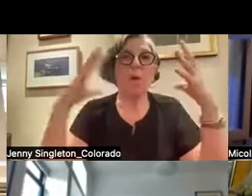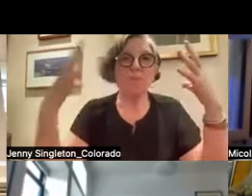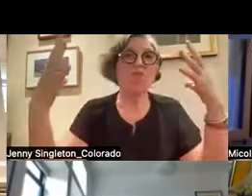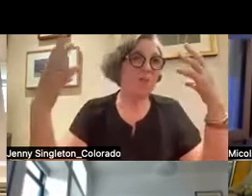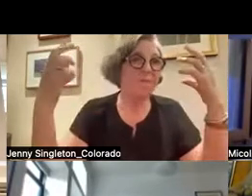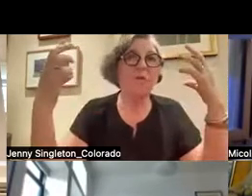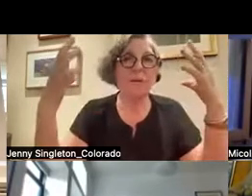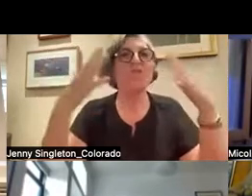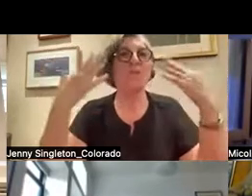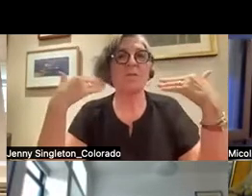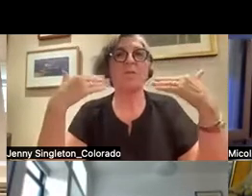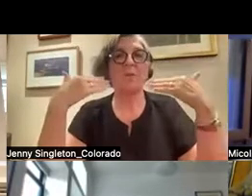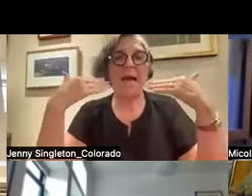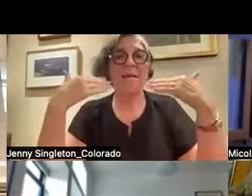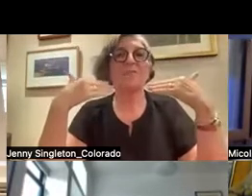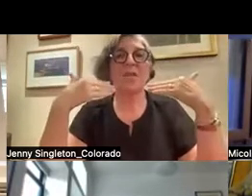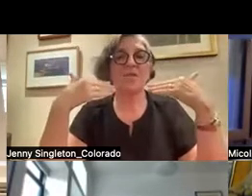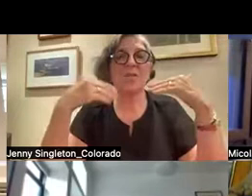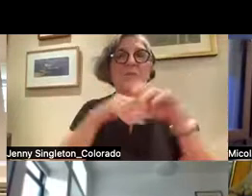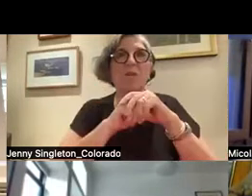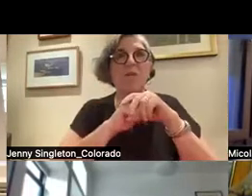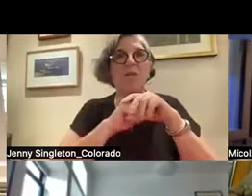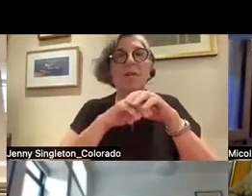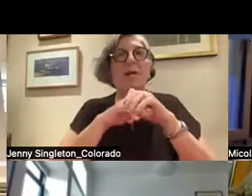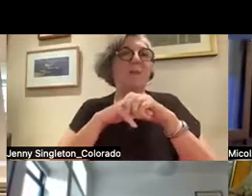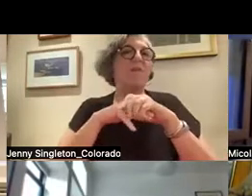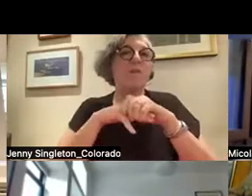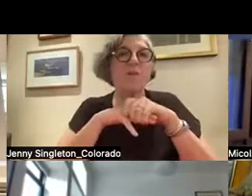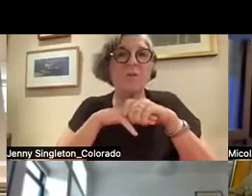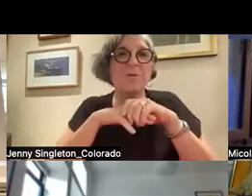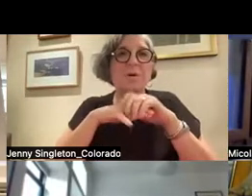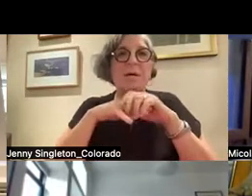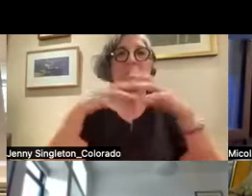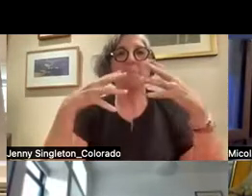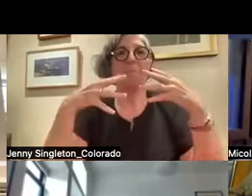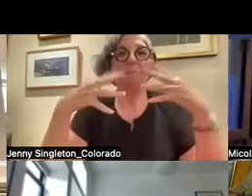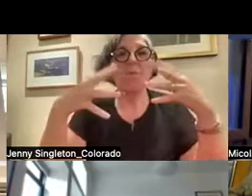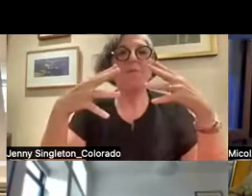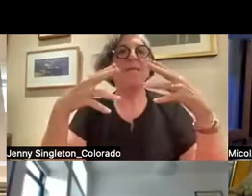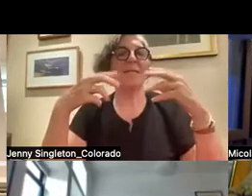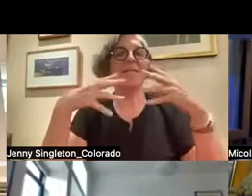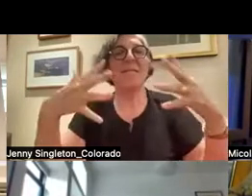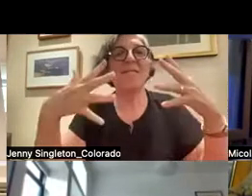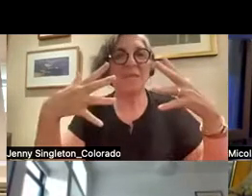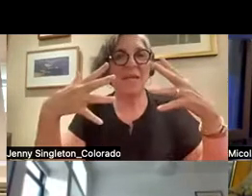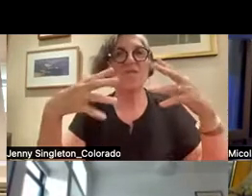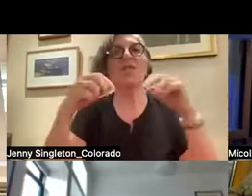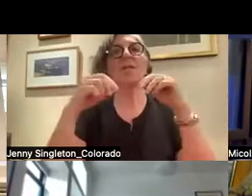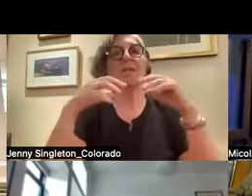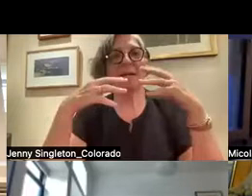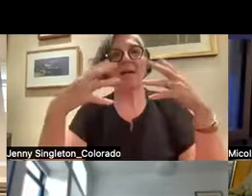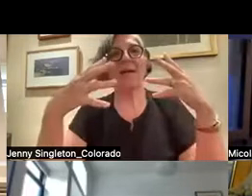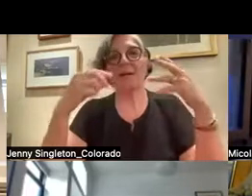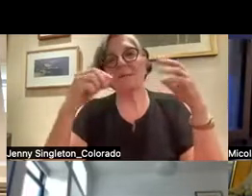do a question formation through adding facial expression, but there's also movement